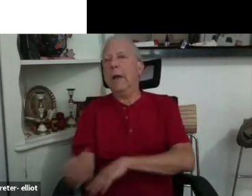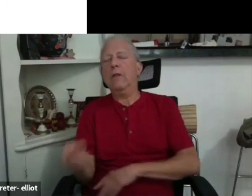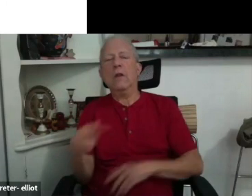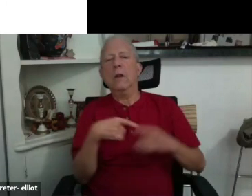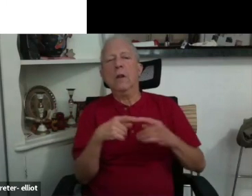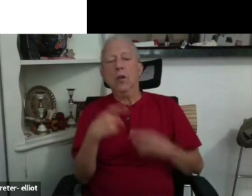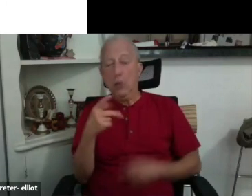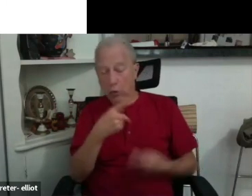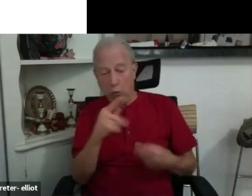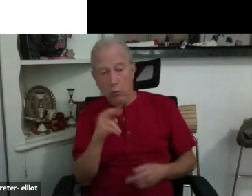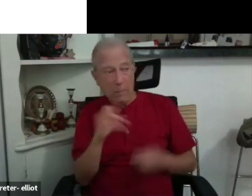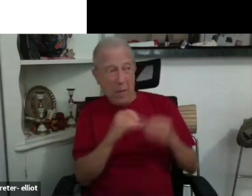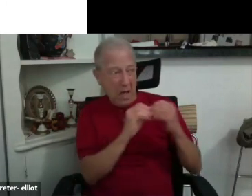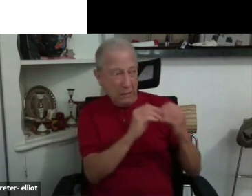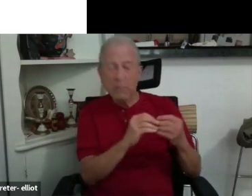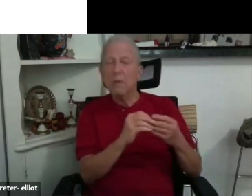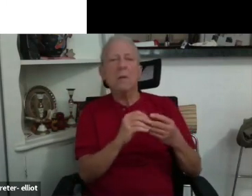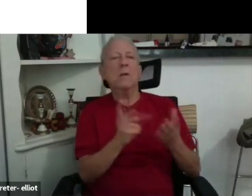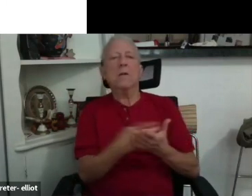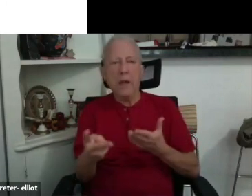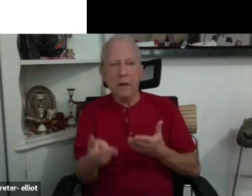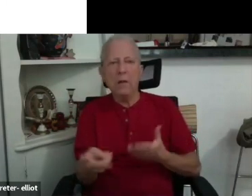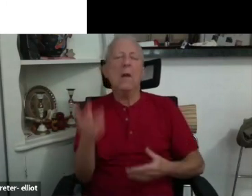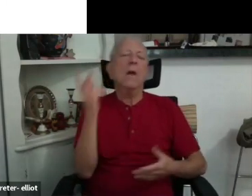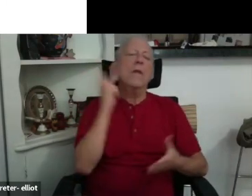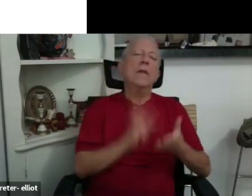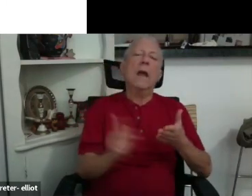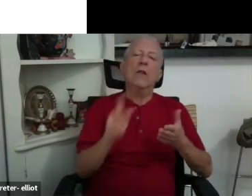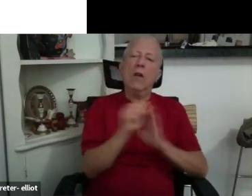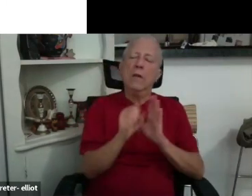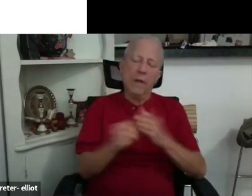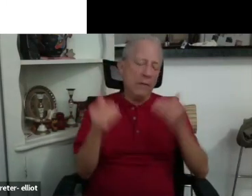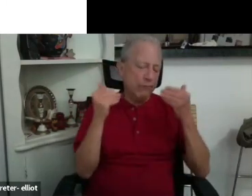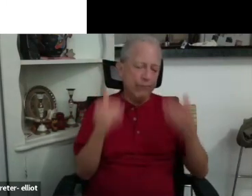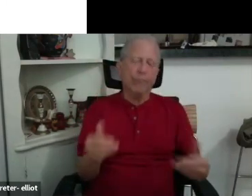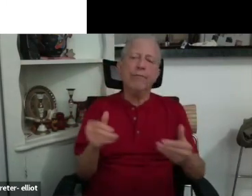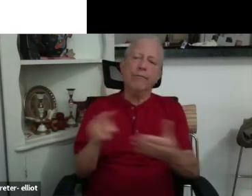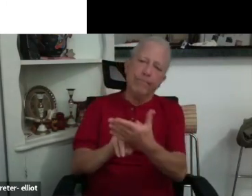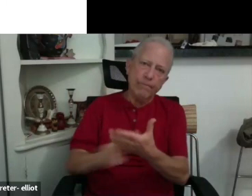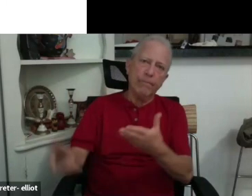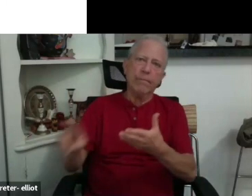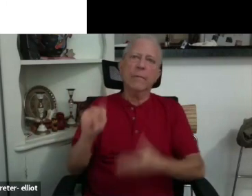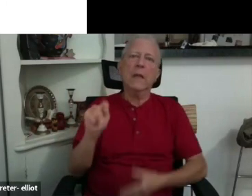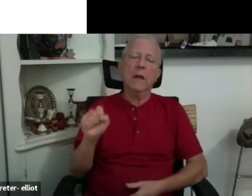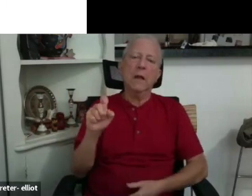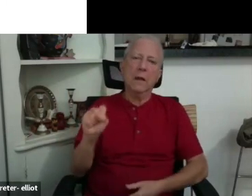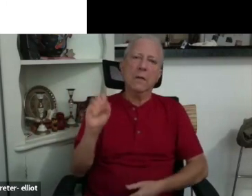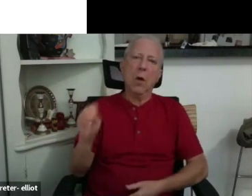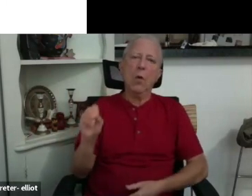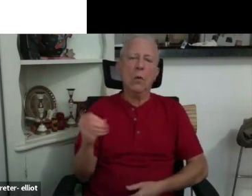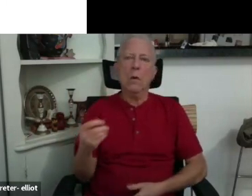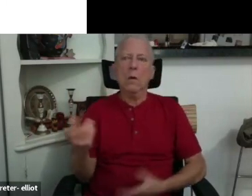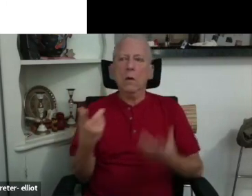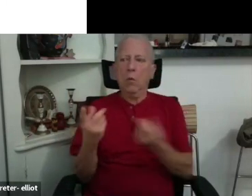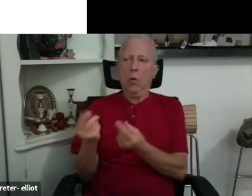not successful. The Secretary of State proceeds to designate the organization as a TSO. What do you do at